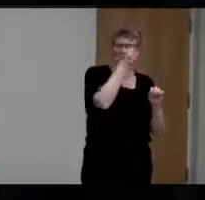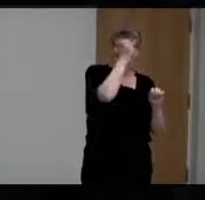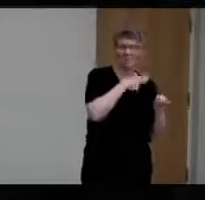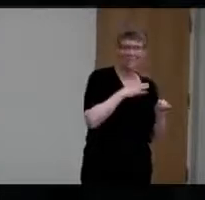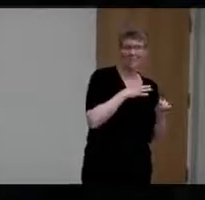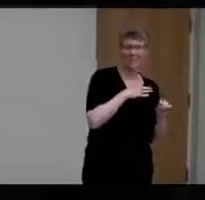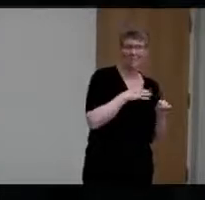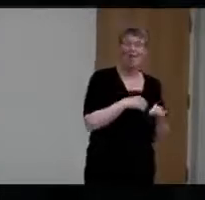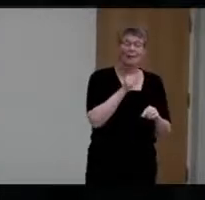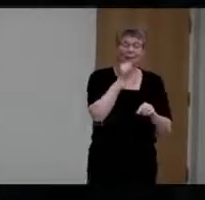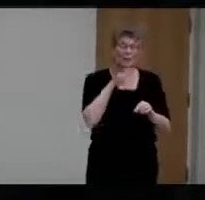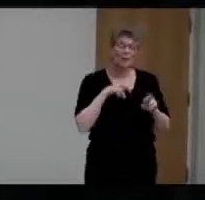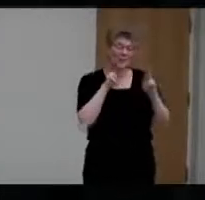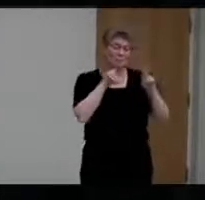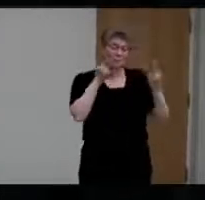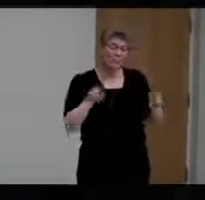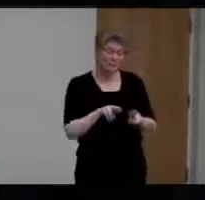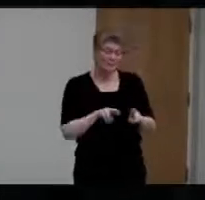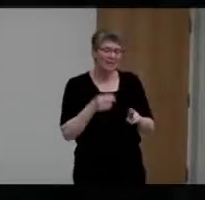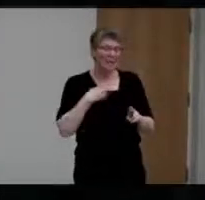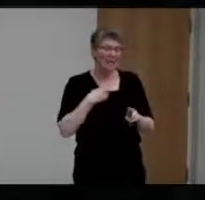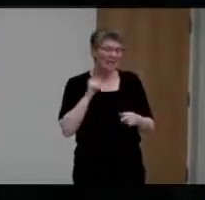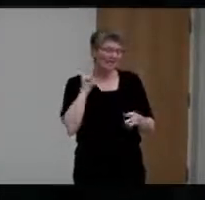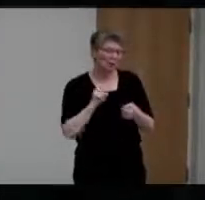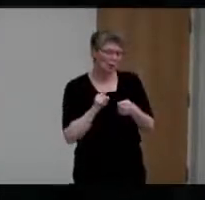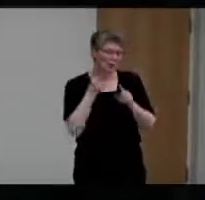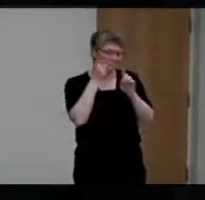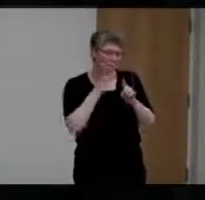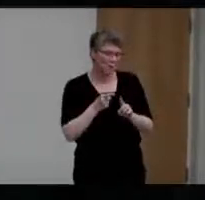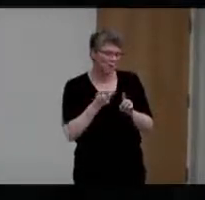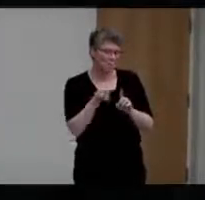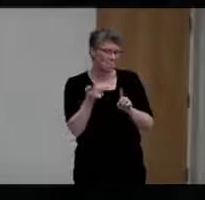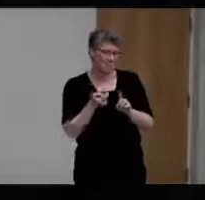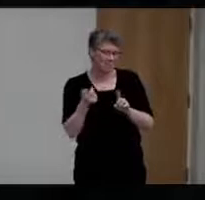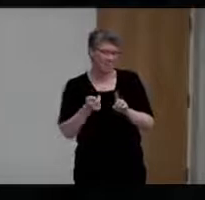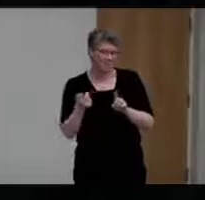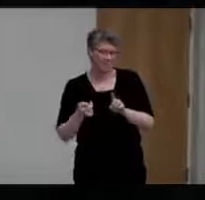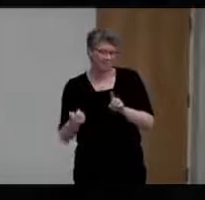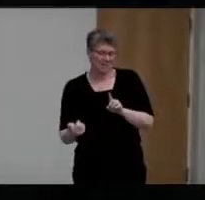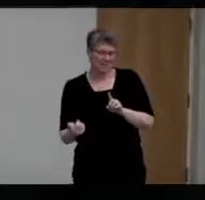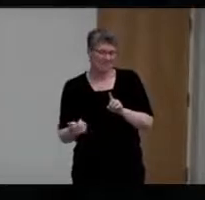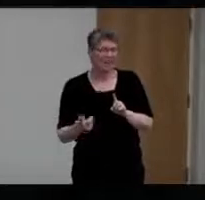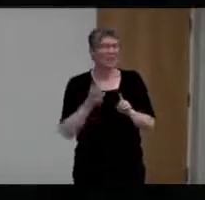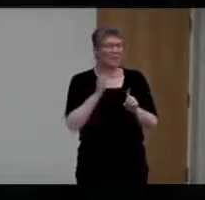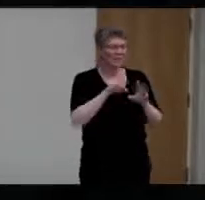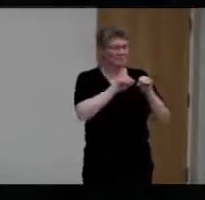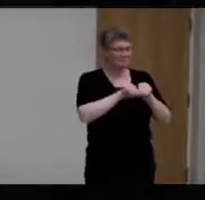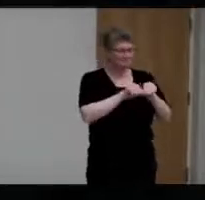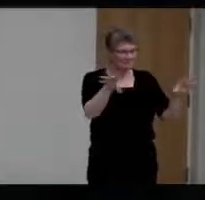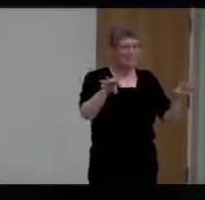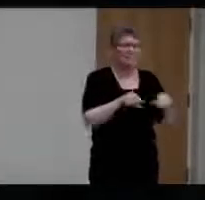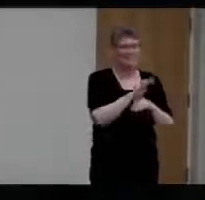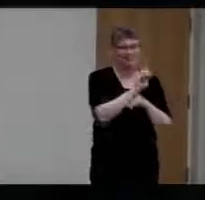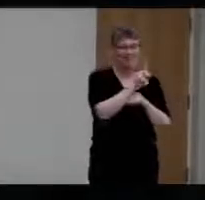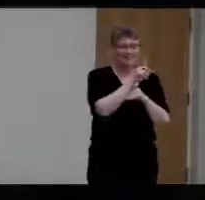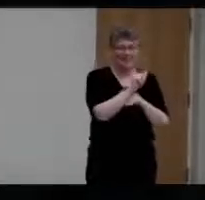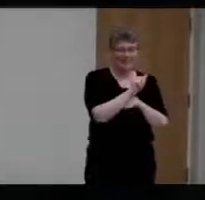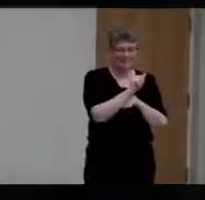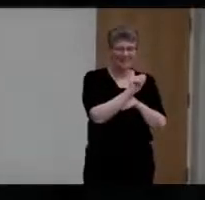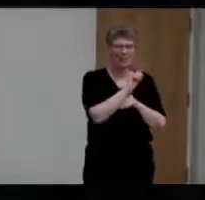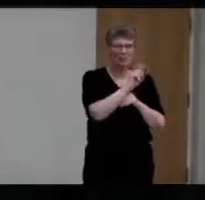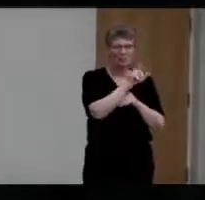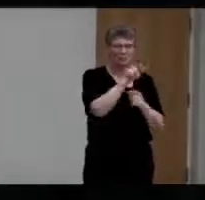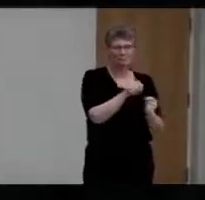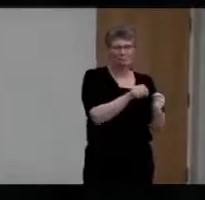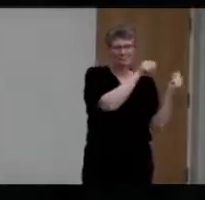women's resumes lower than men's. And it was sort of reported widely in the media. They scrapped it. But we now have tools that we